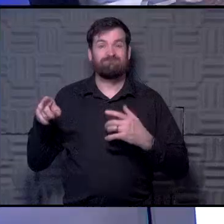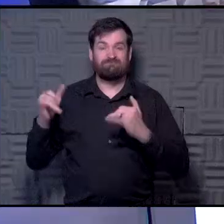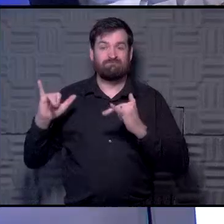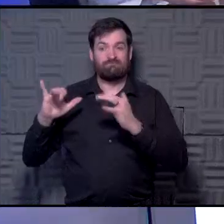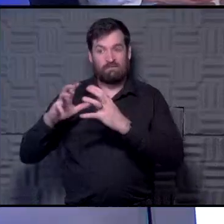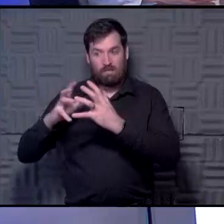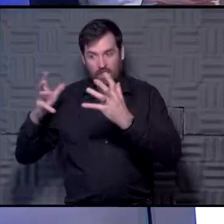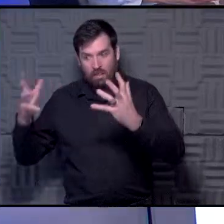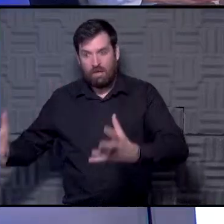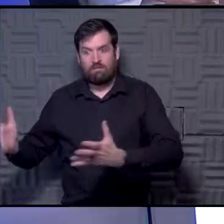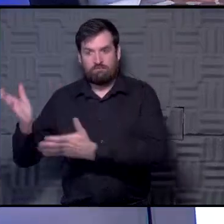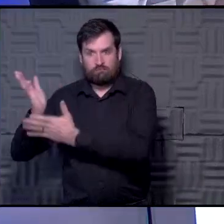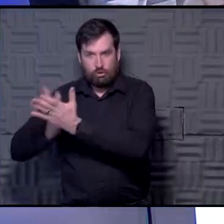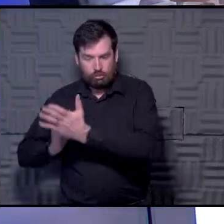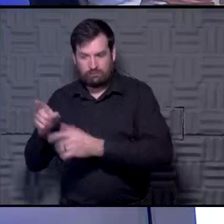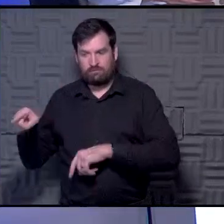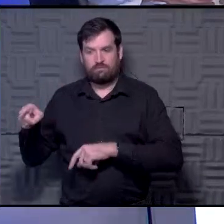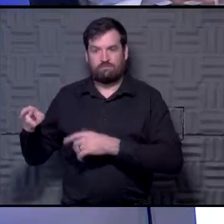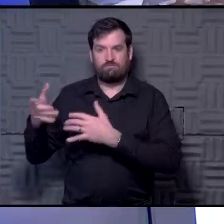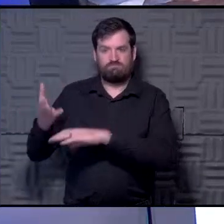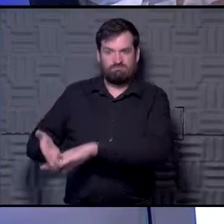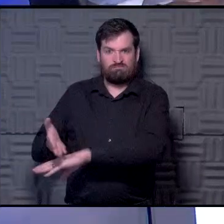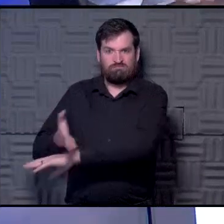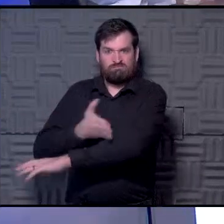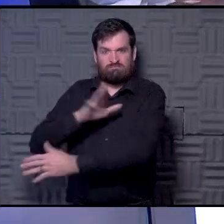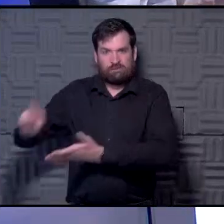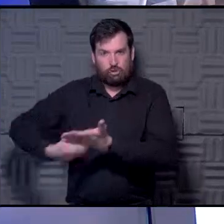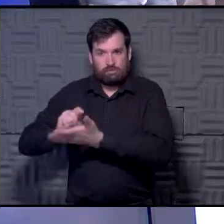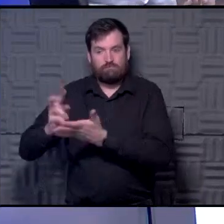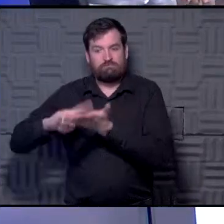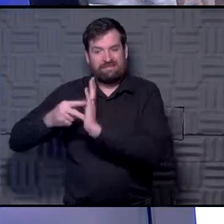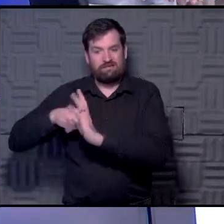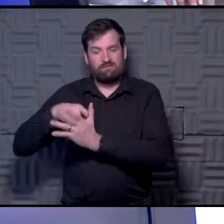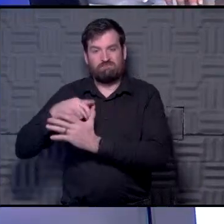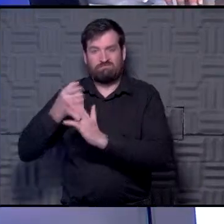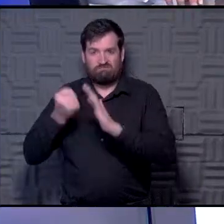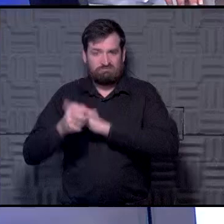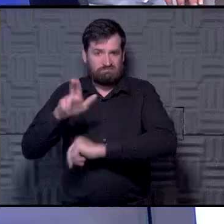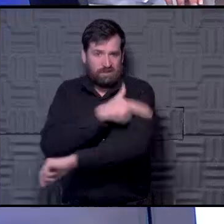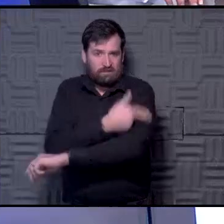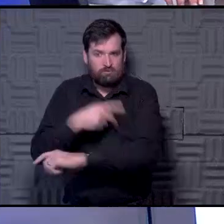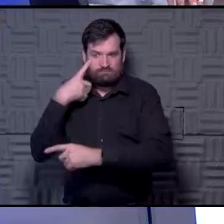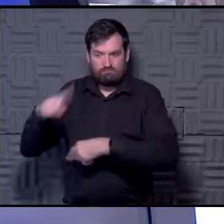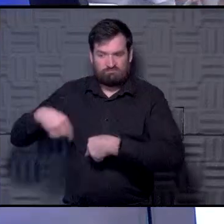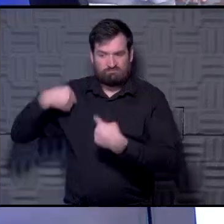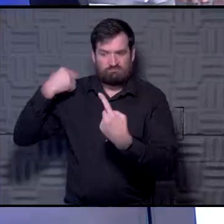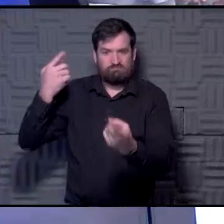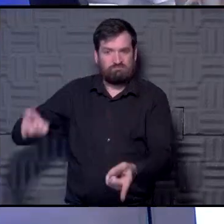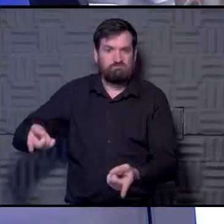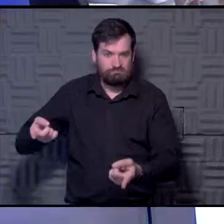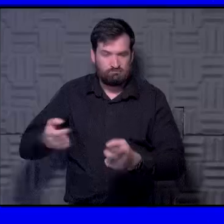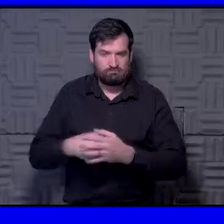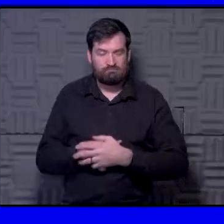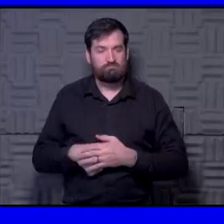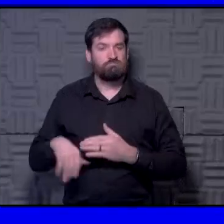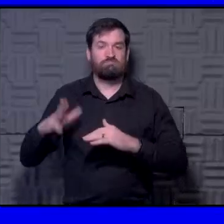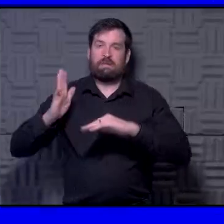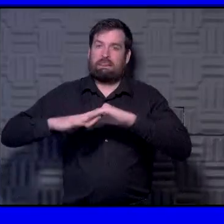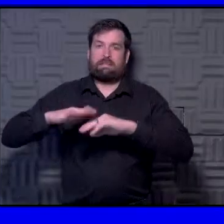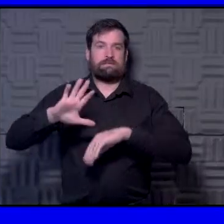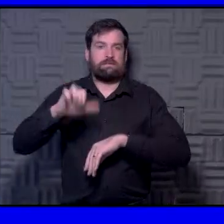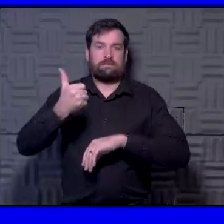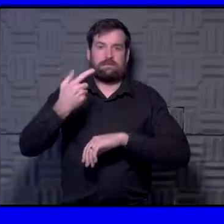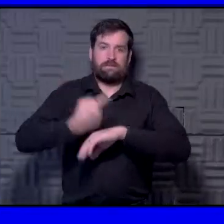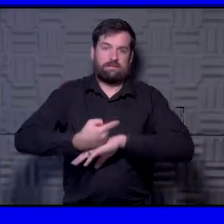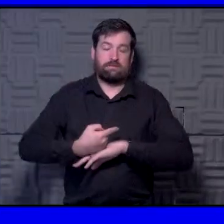have been here a while, because if they're in that recovery period, that means they've been hospitalized for quite some time now, at least 10 days or